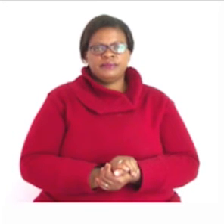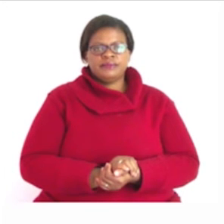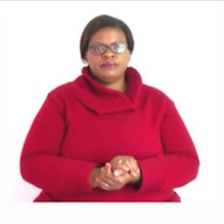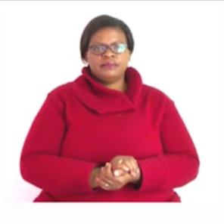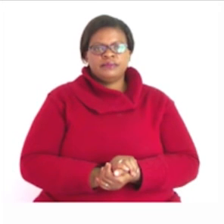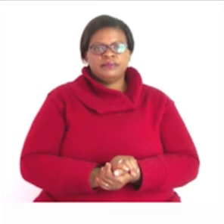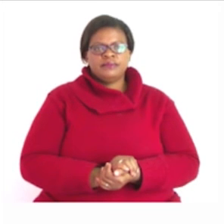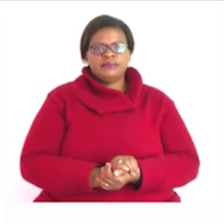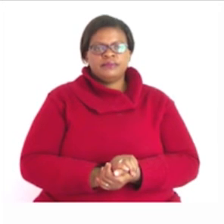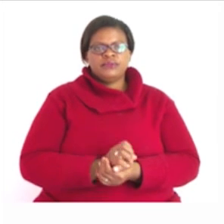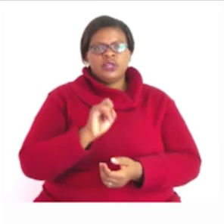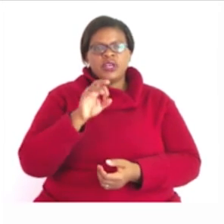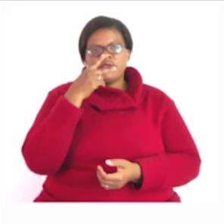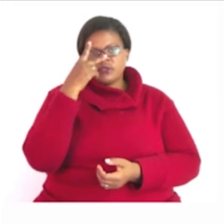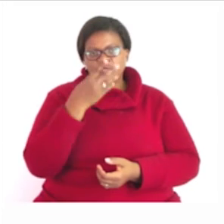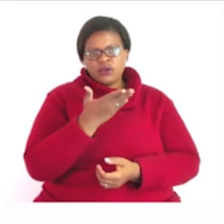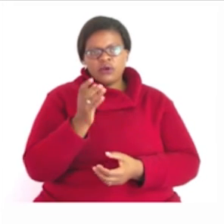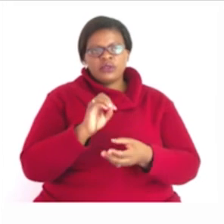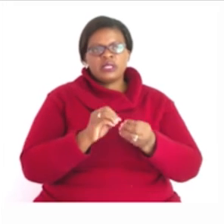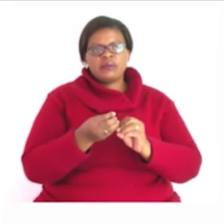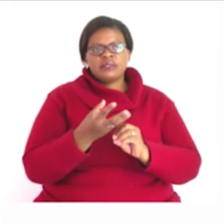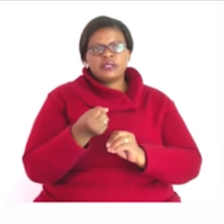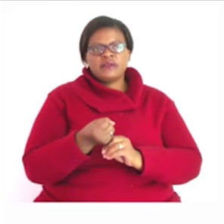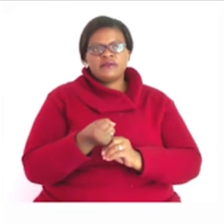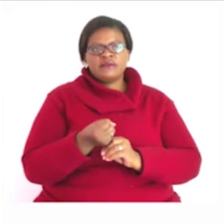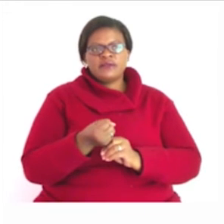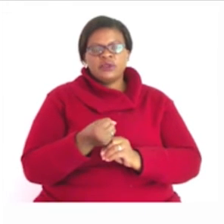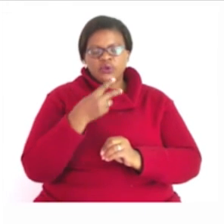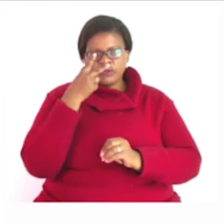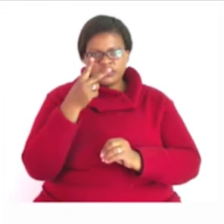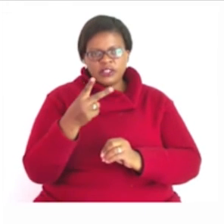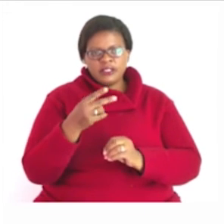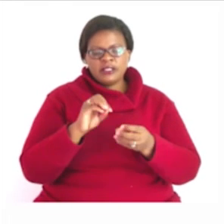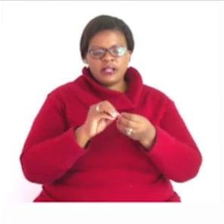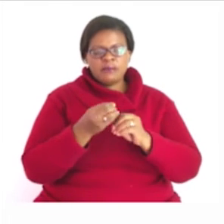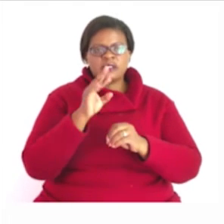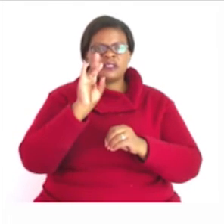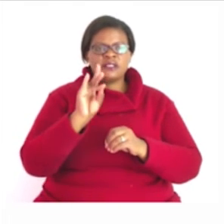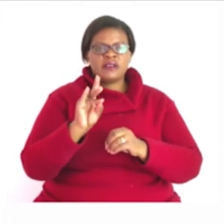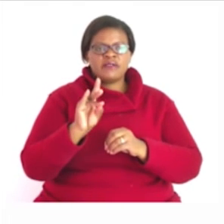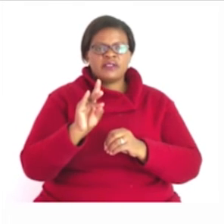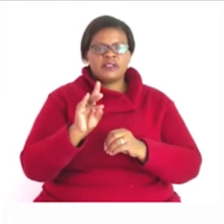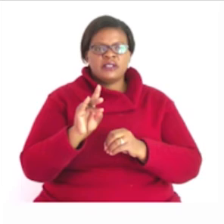If you look at the list of those numbers there, notice that the number 7 is a prime